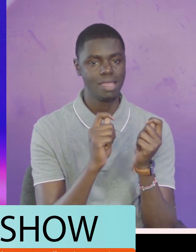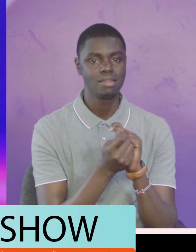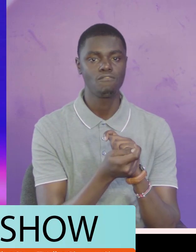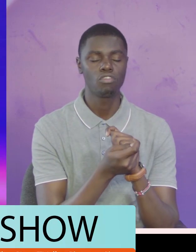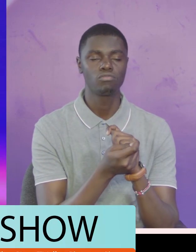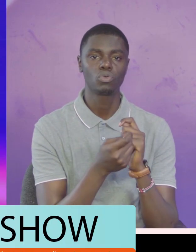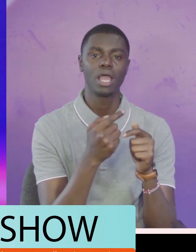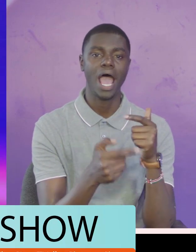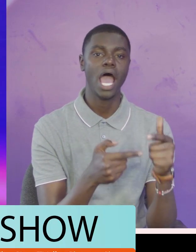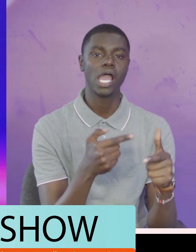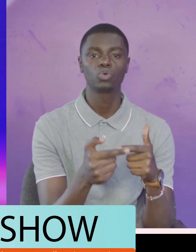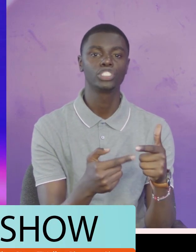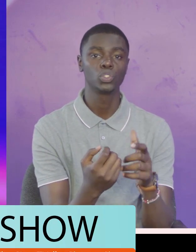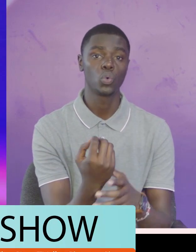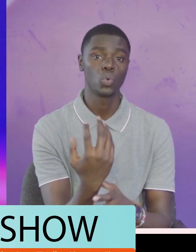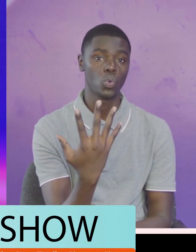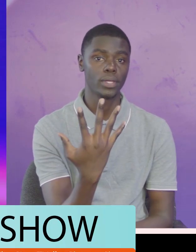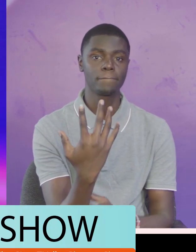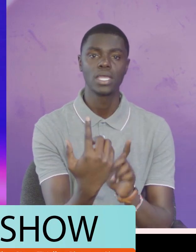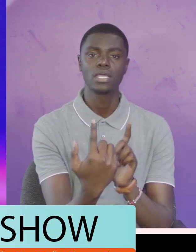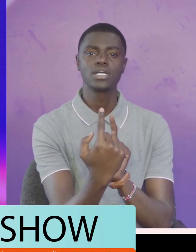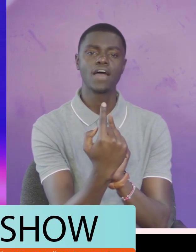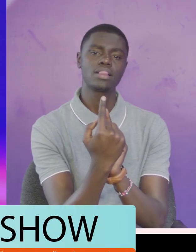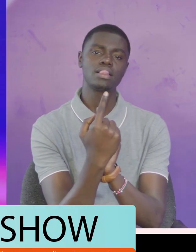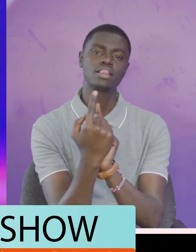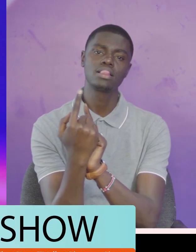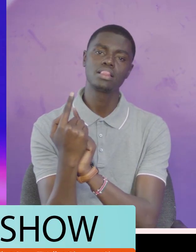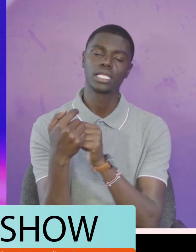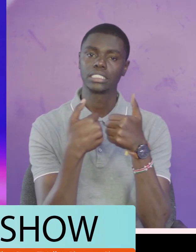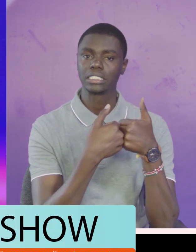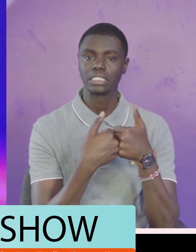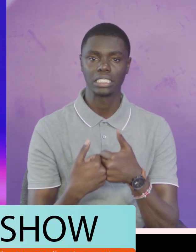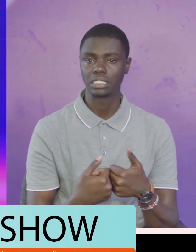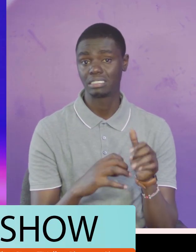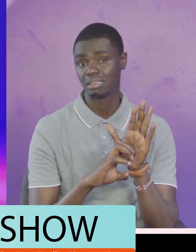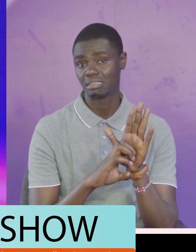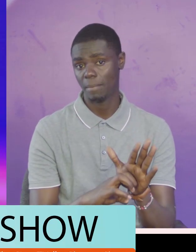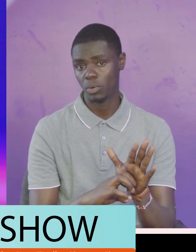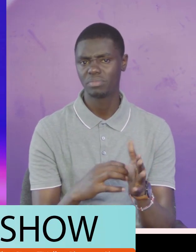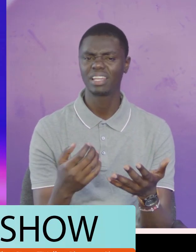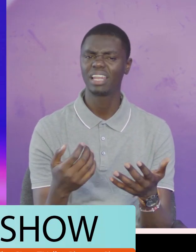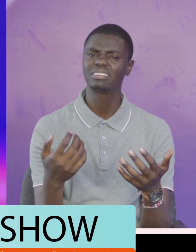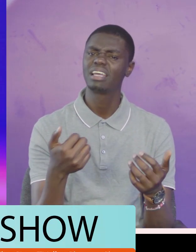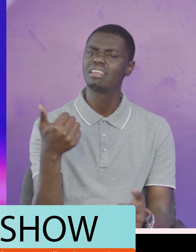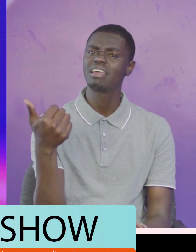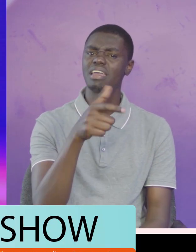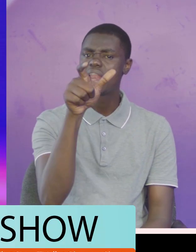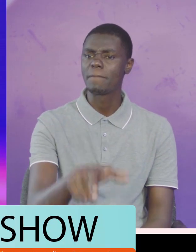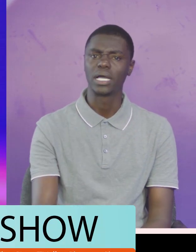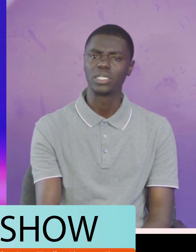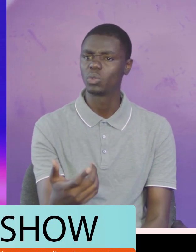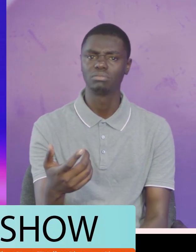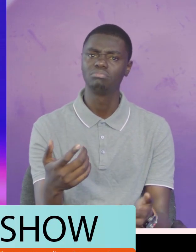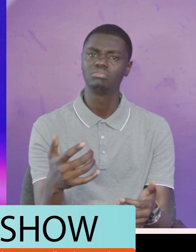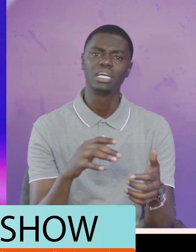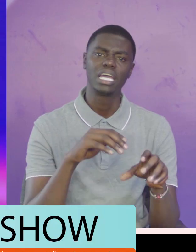evolve. So I keep growing. I've encountered challenges like anyone else.